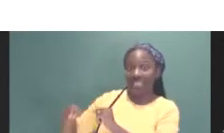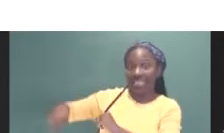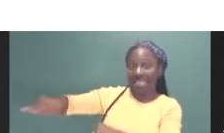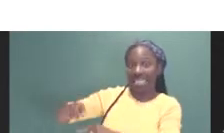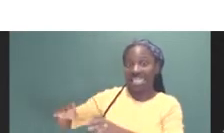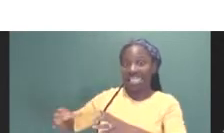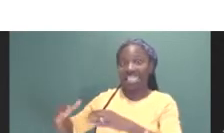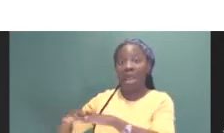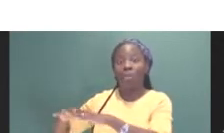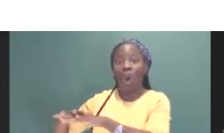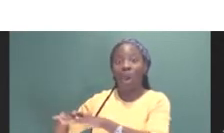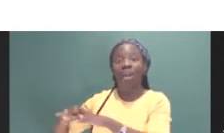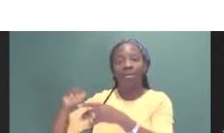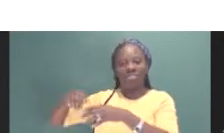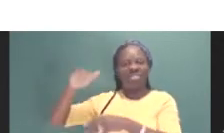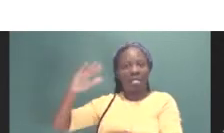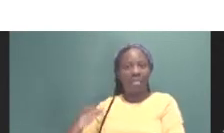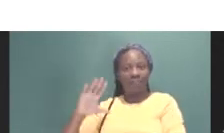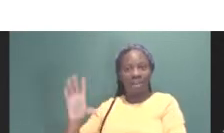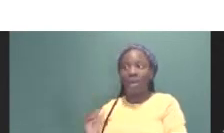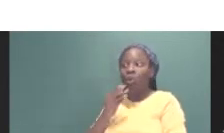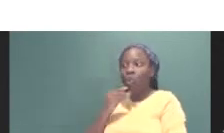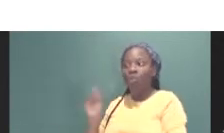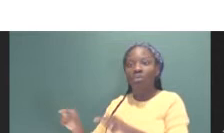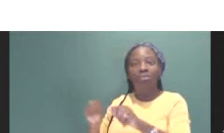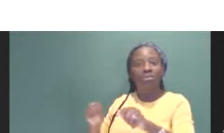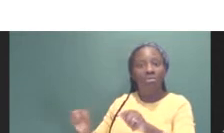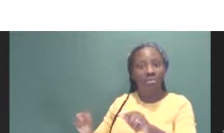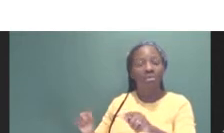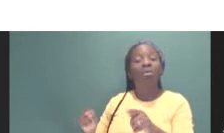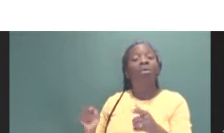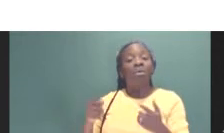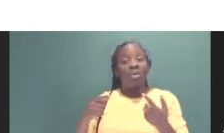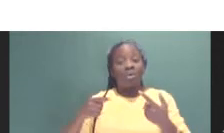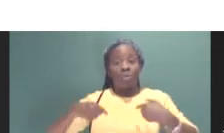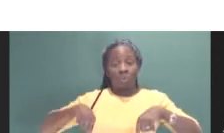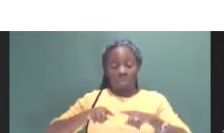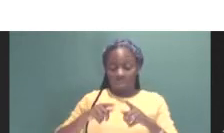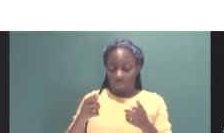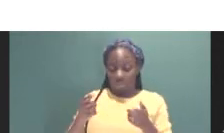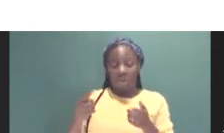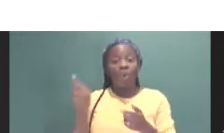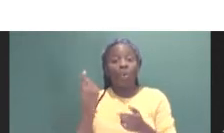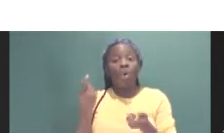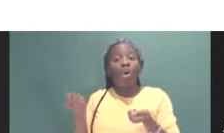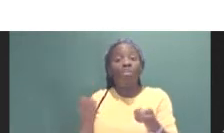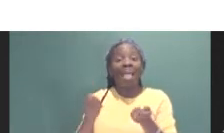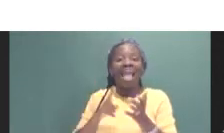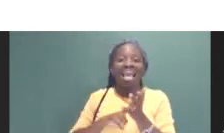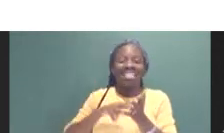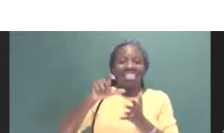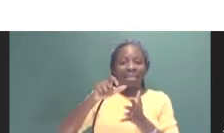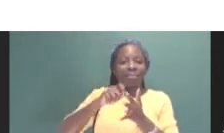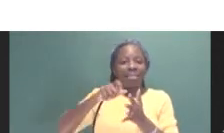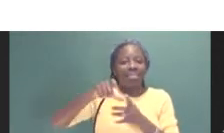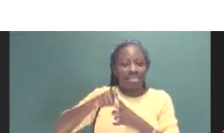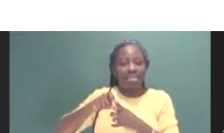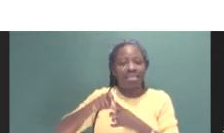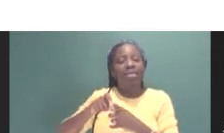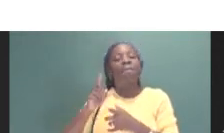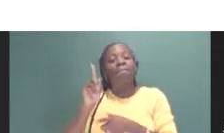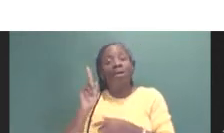Africa. And that was also coordinated largely by NCPD, but some of us had our